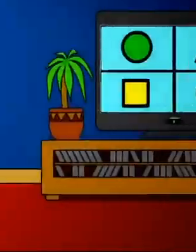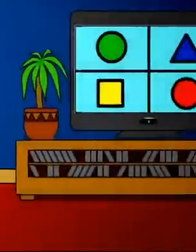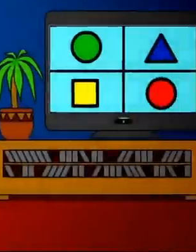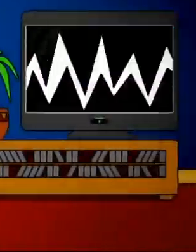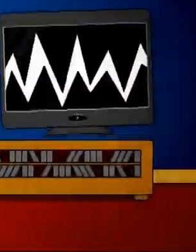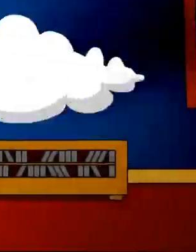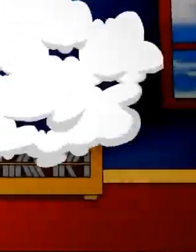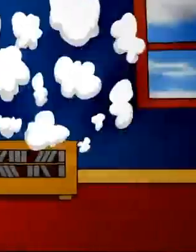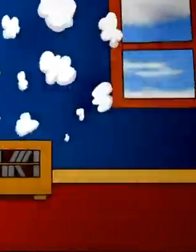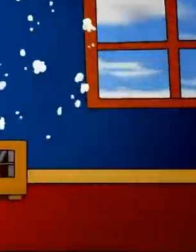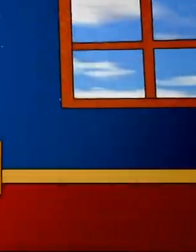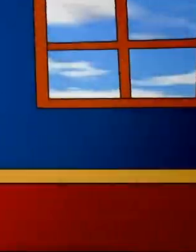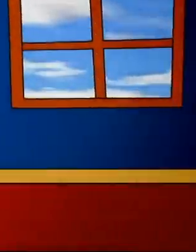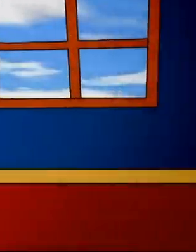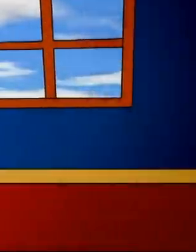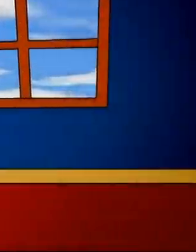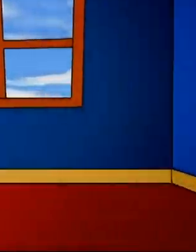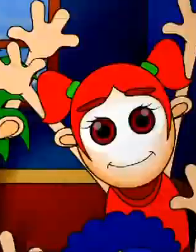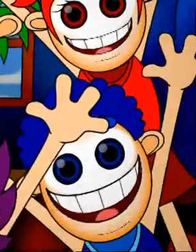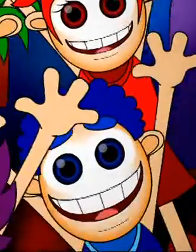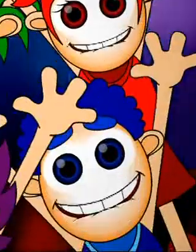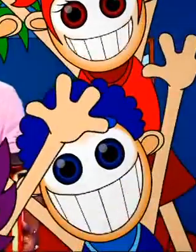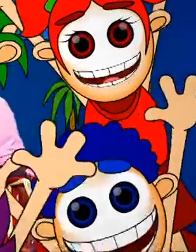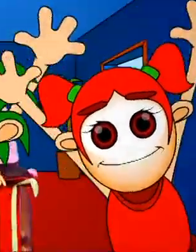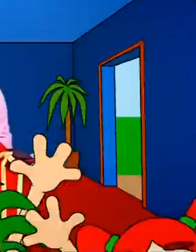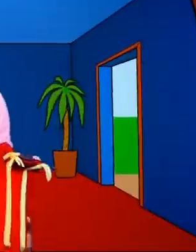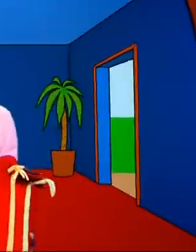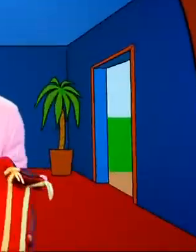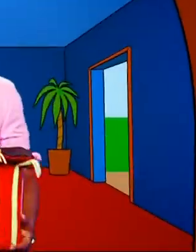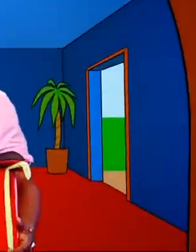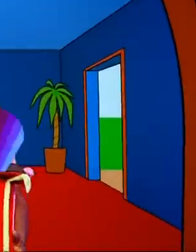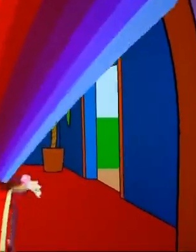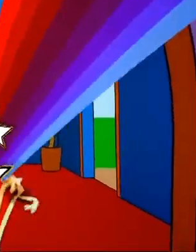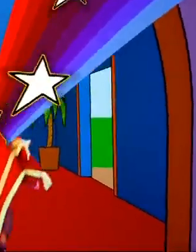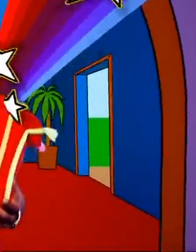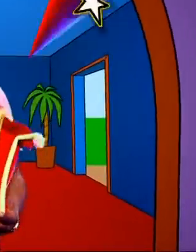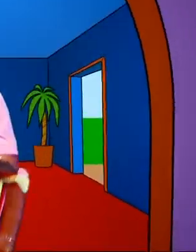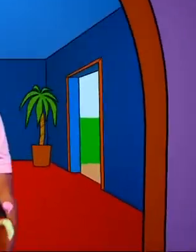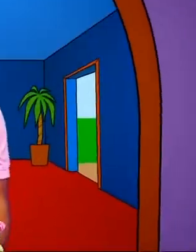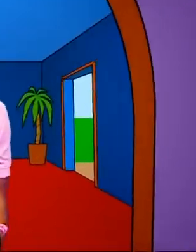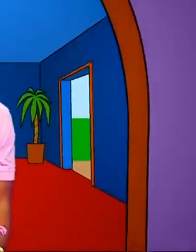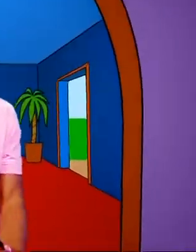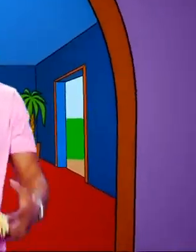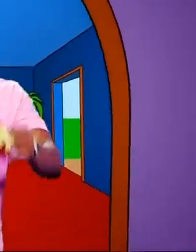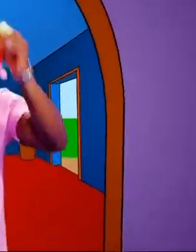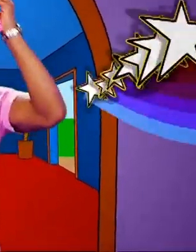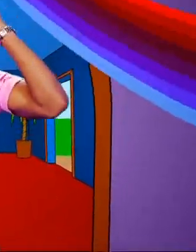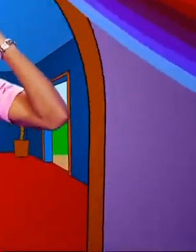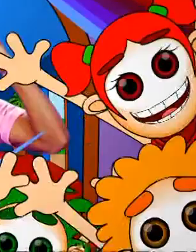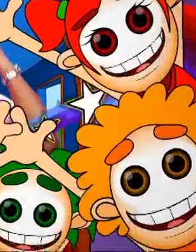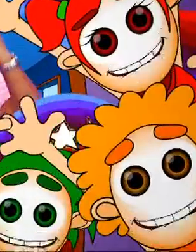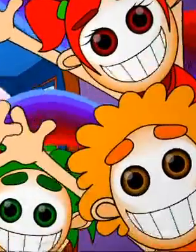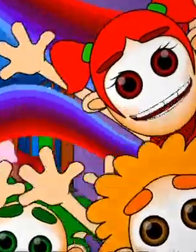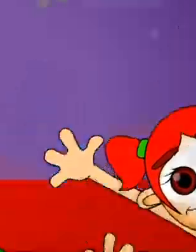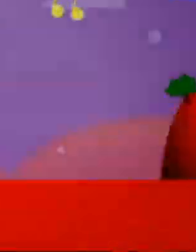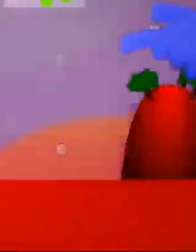done for the day, so please enjoy. Big fun time! We've got so much to entertain you.